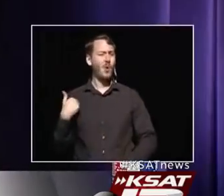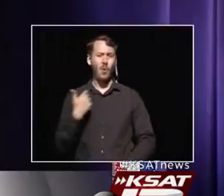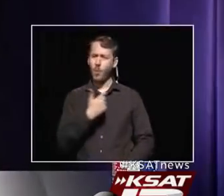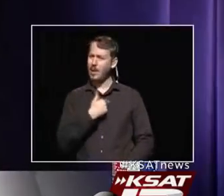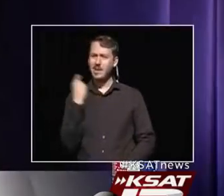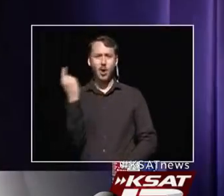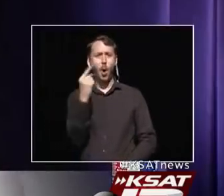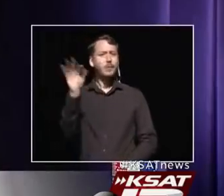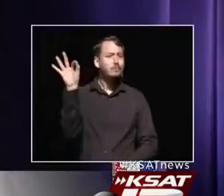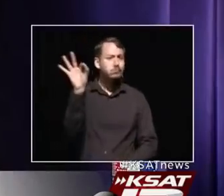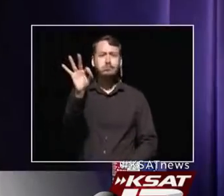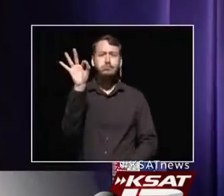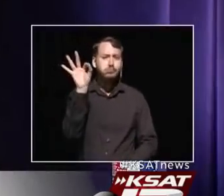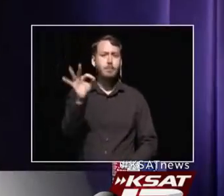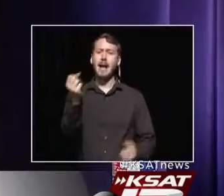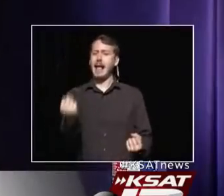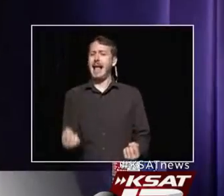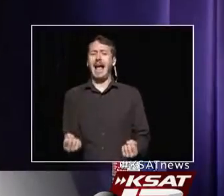always talk about, how many people